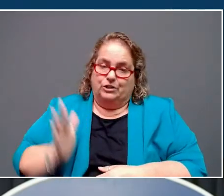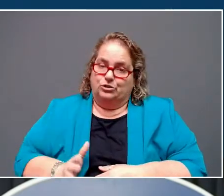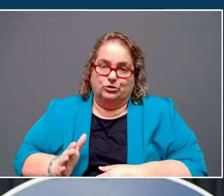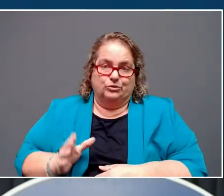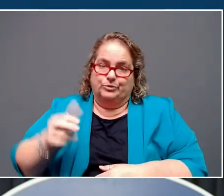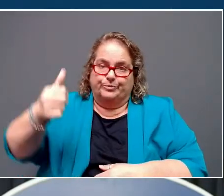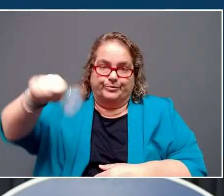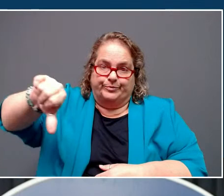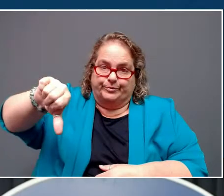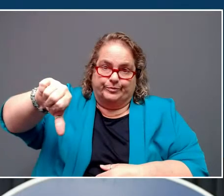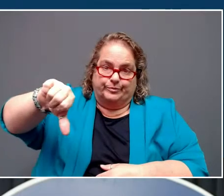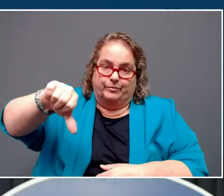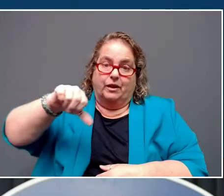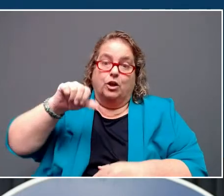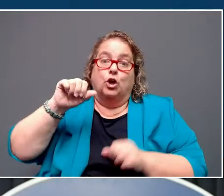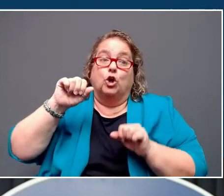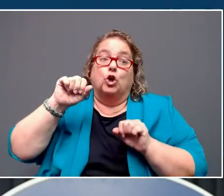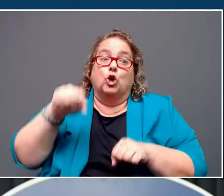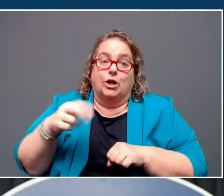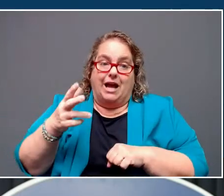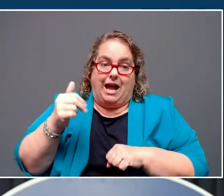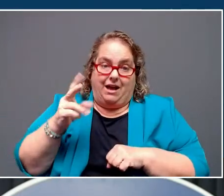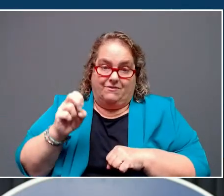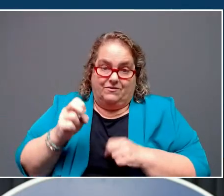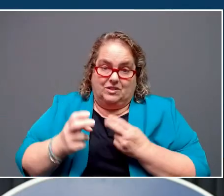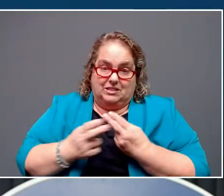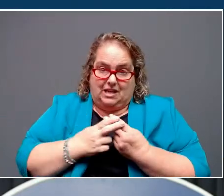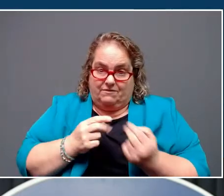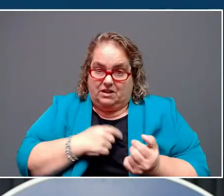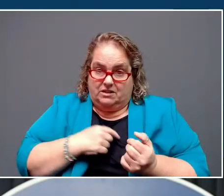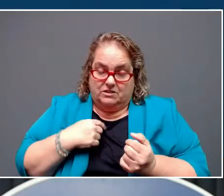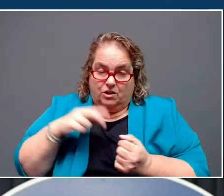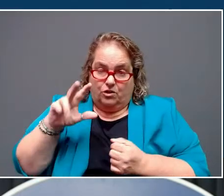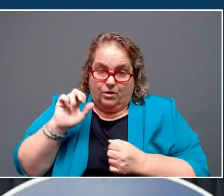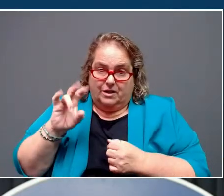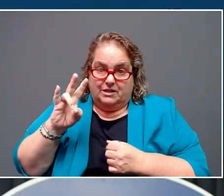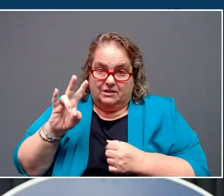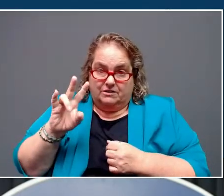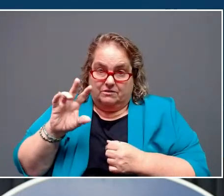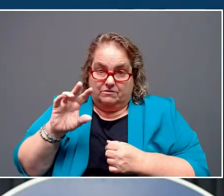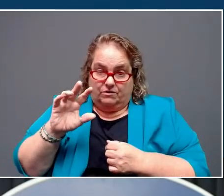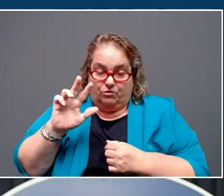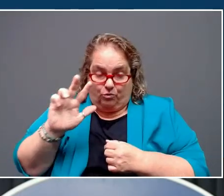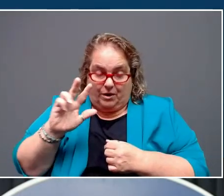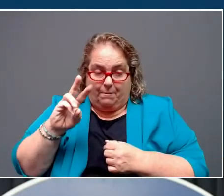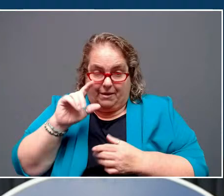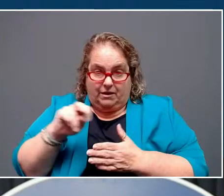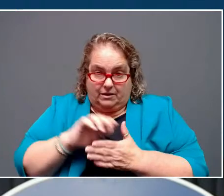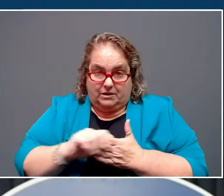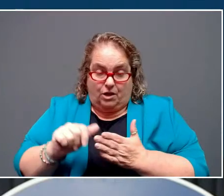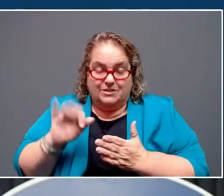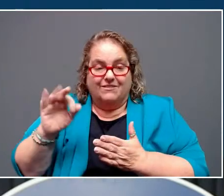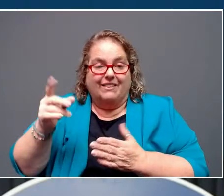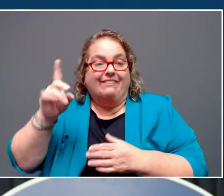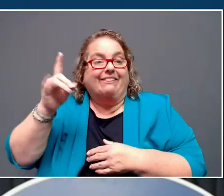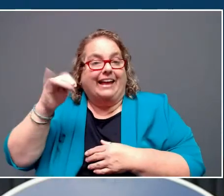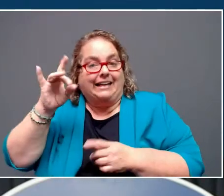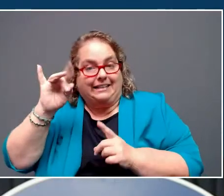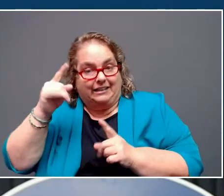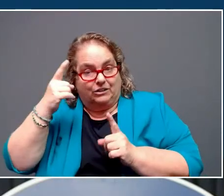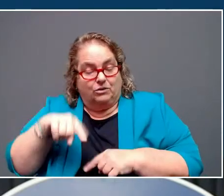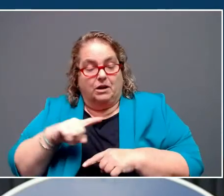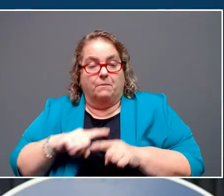us $873 million had they agreed. But in March, I joined 6 other governors in sending a letter to